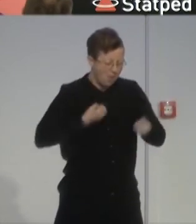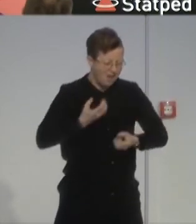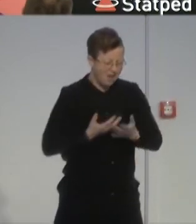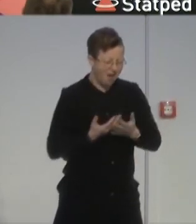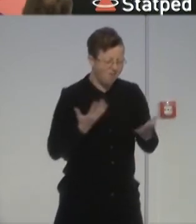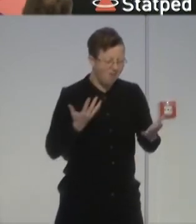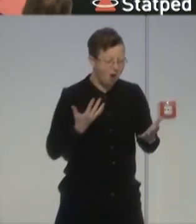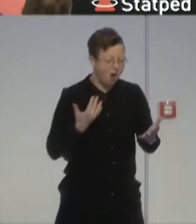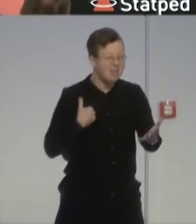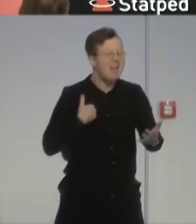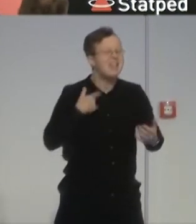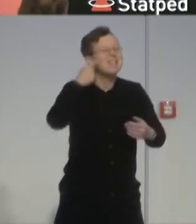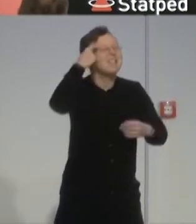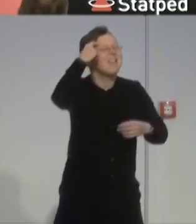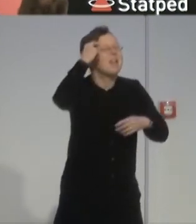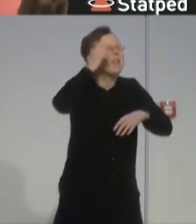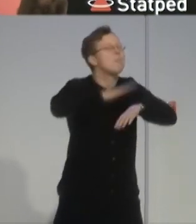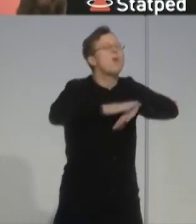been thought about.